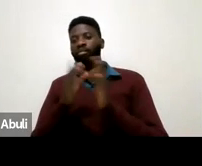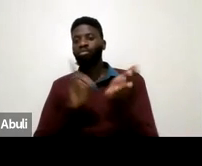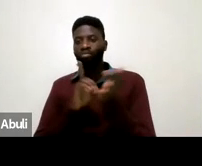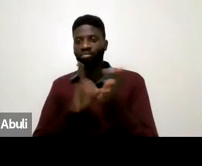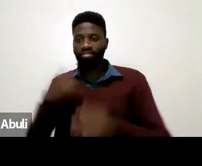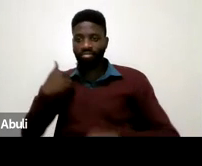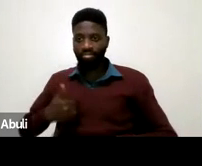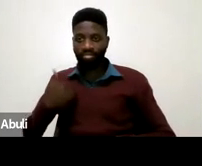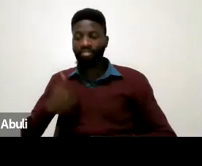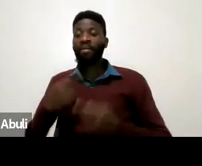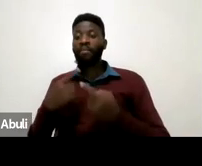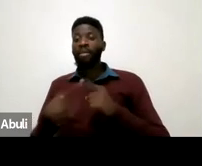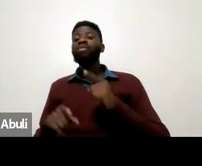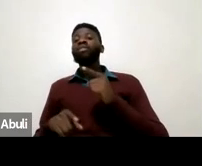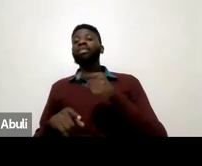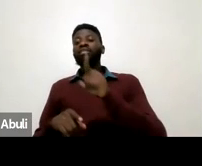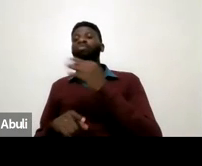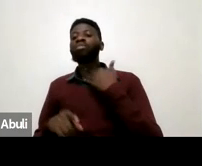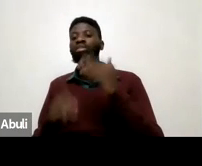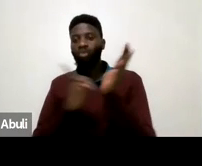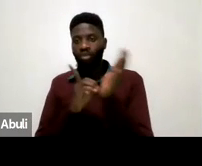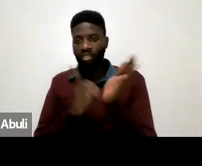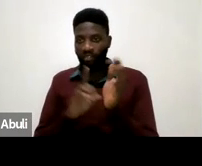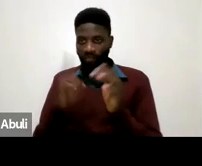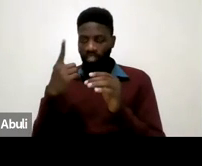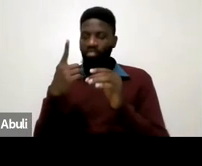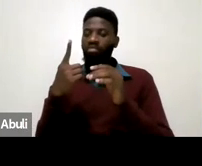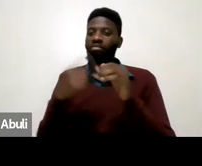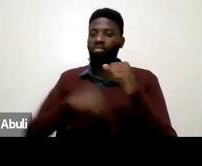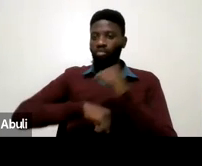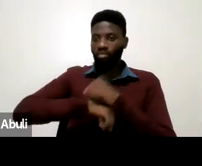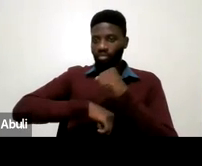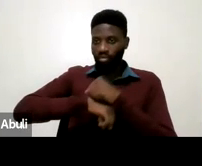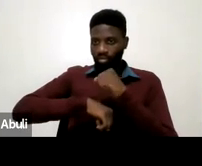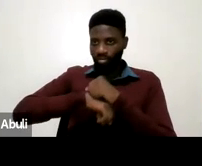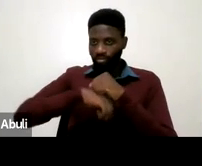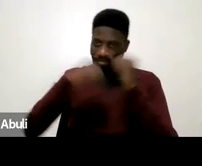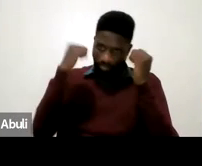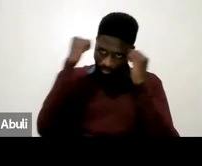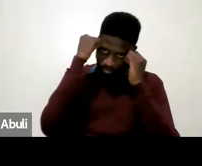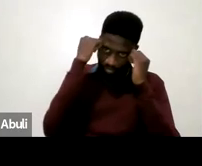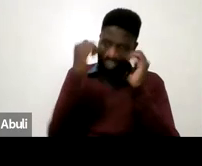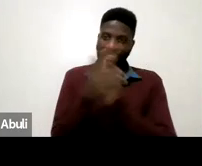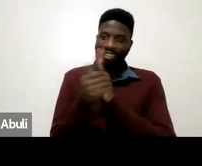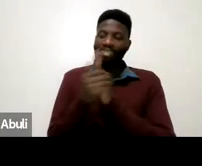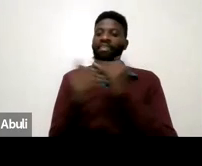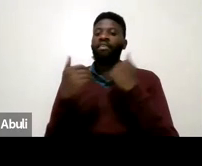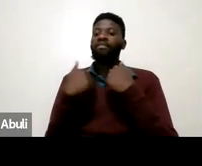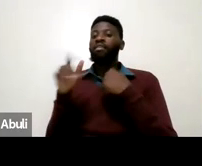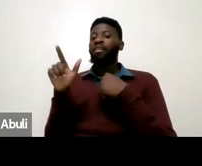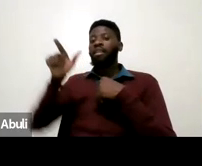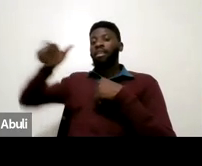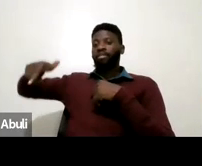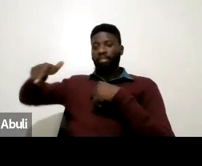do is to go to school, take the right skills or equip yourself with the requisite skills, so then you can be able to practice what you want to